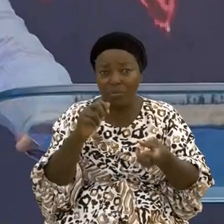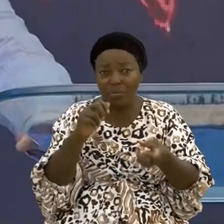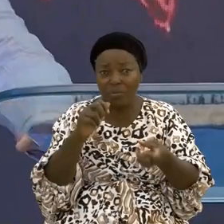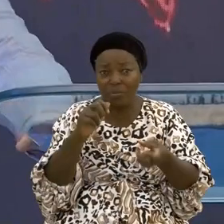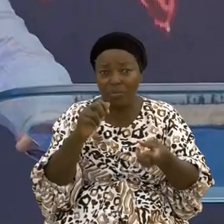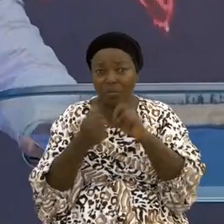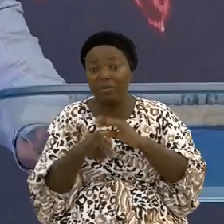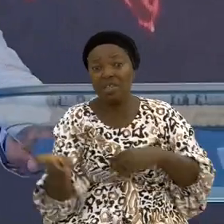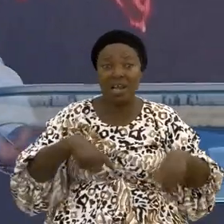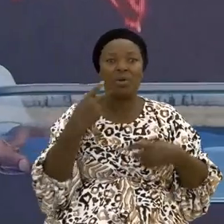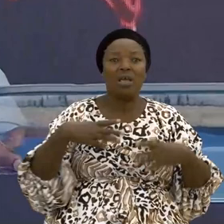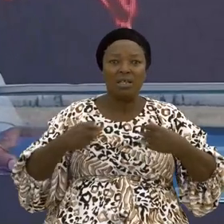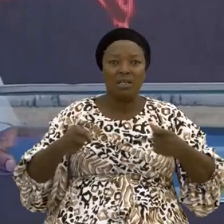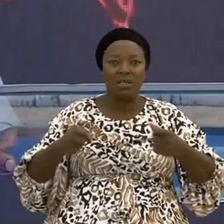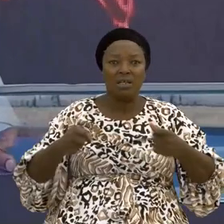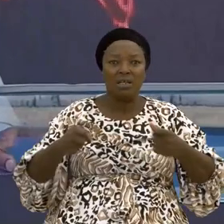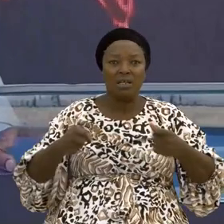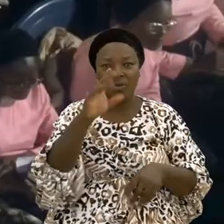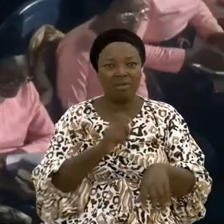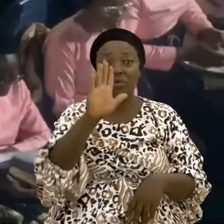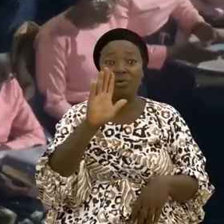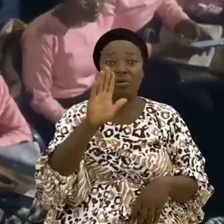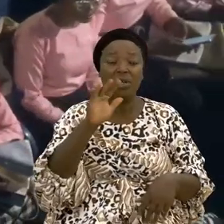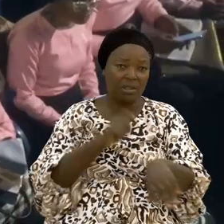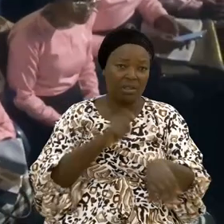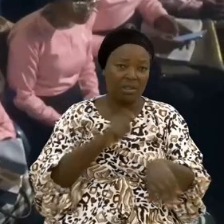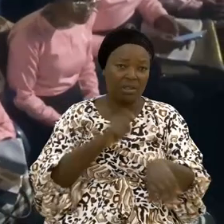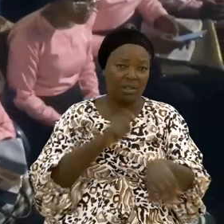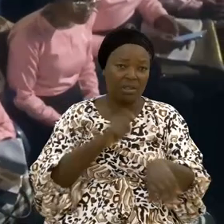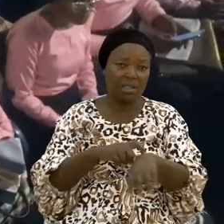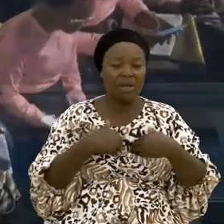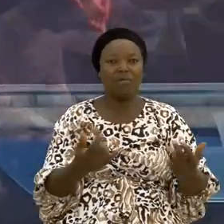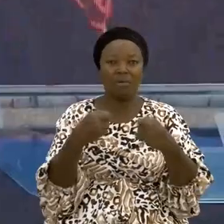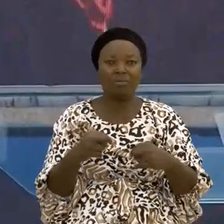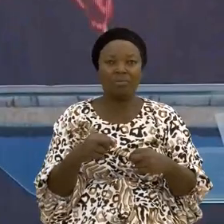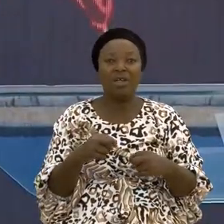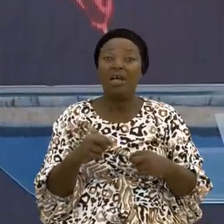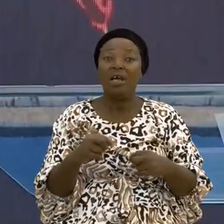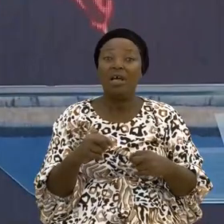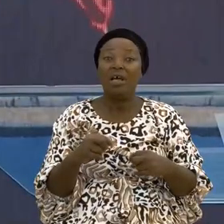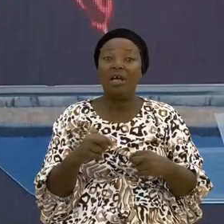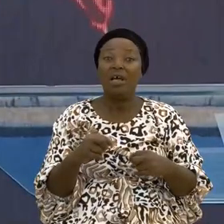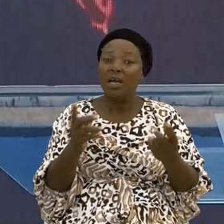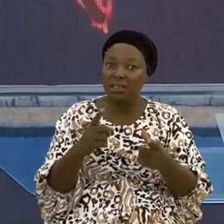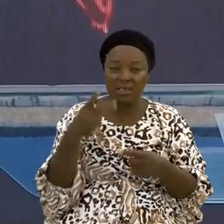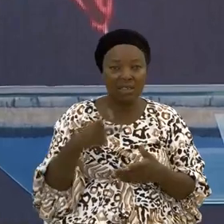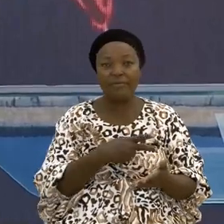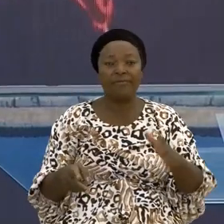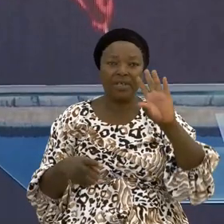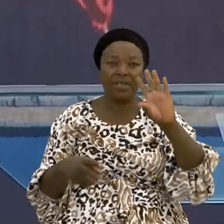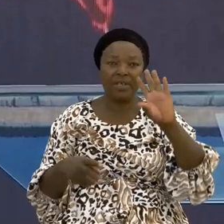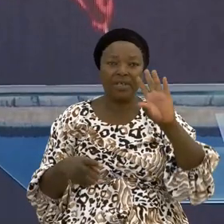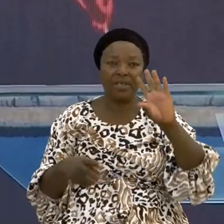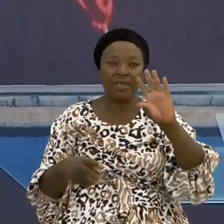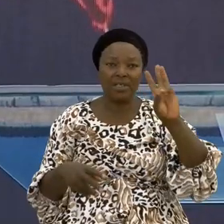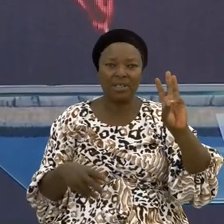healed. Your time has now come. Look at verse 8, it says in verse 8, and there was great joy